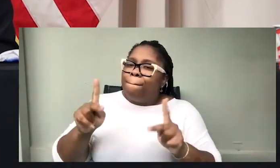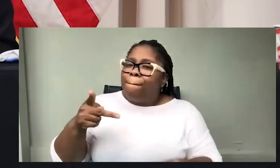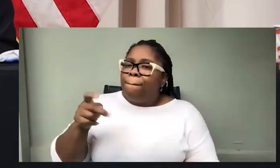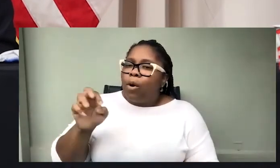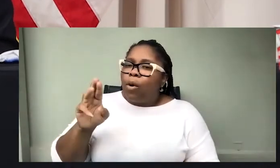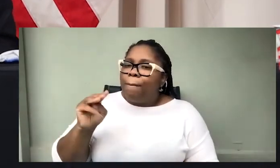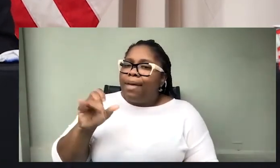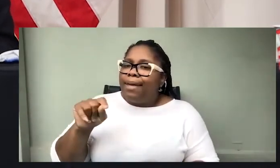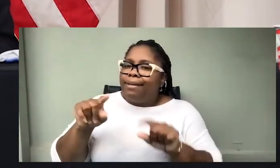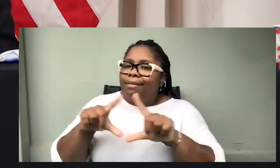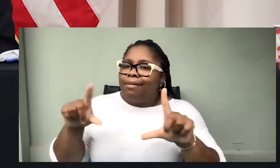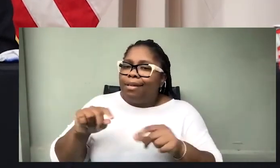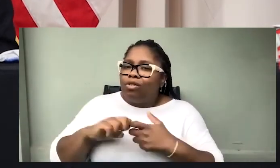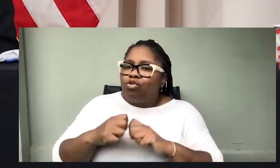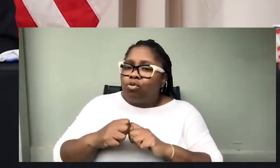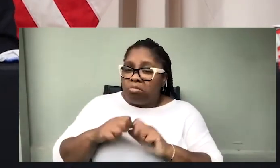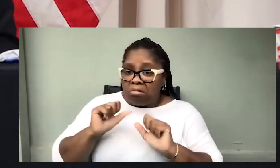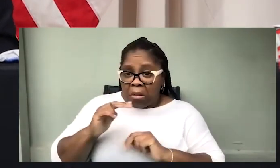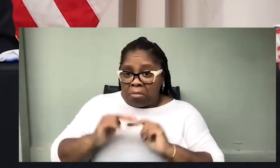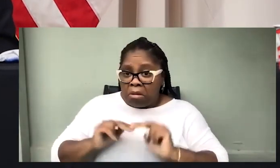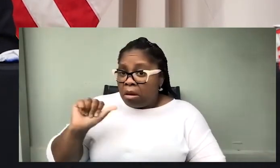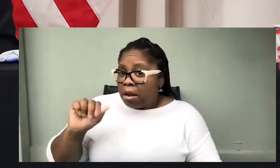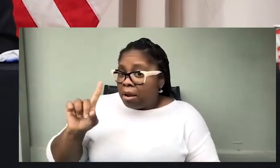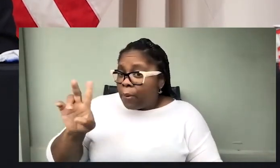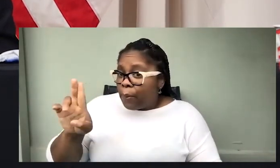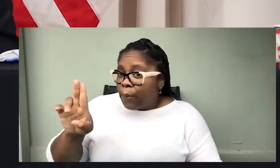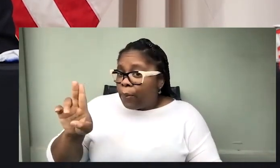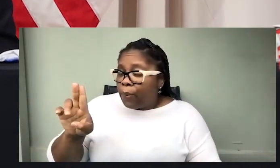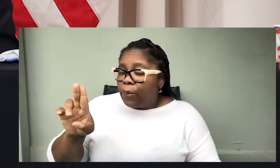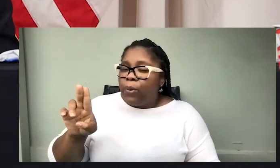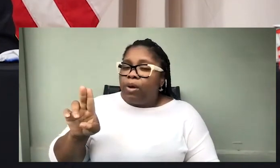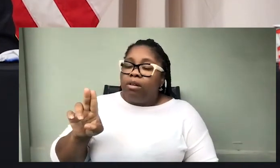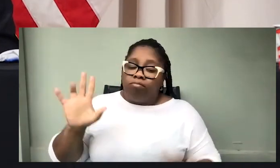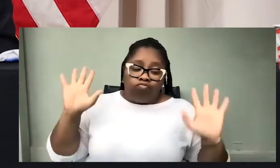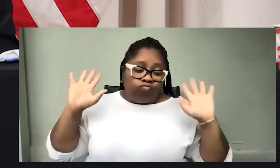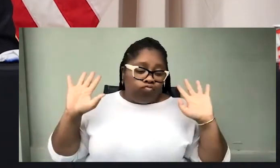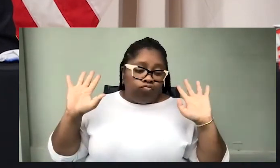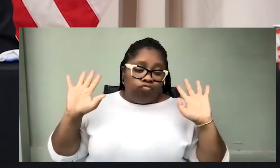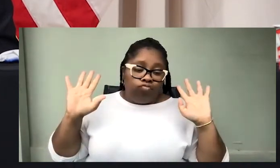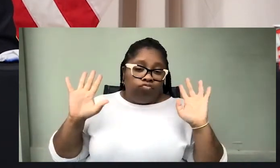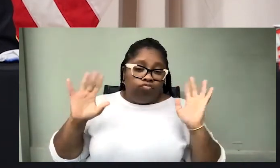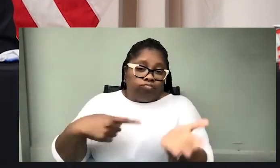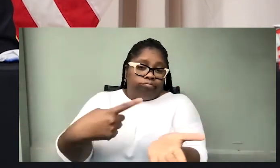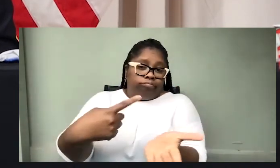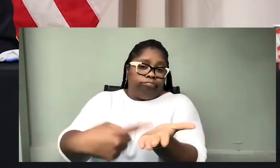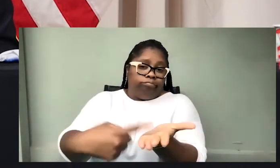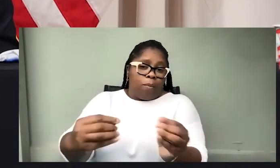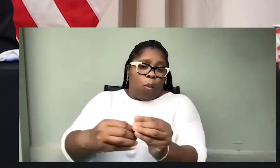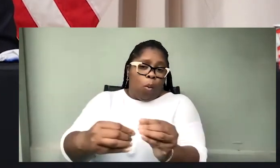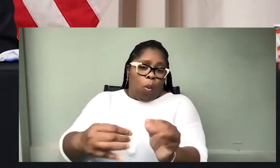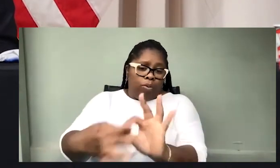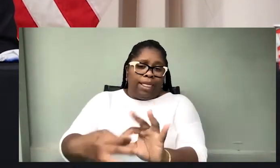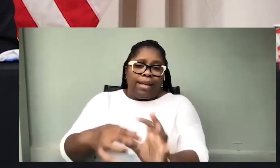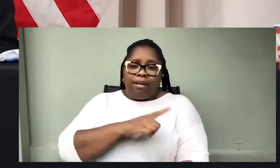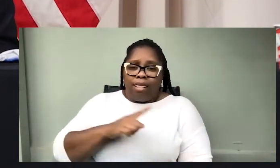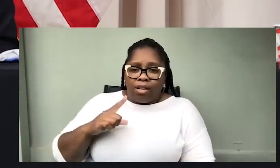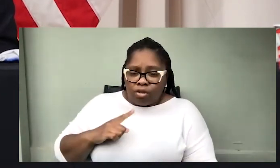build ADUs. Now, I'll leave it for others to discuss what we've done in the legislature in terms